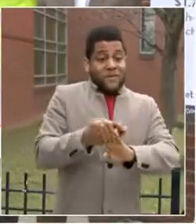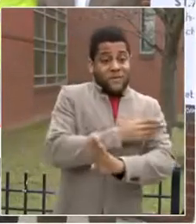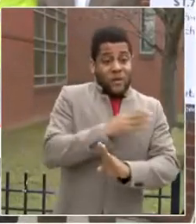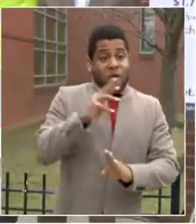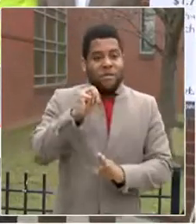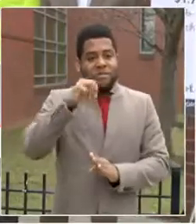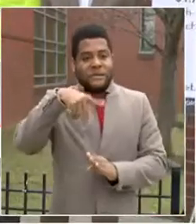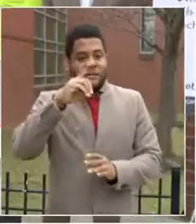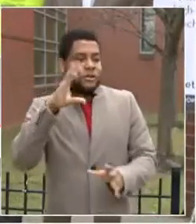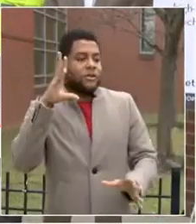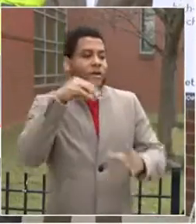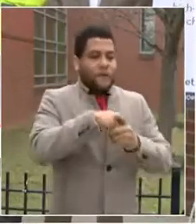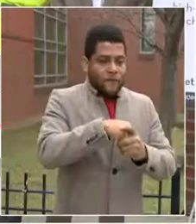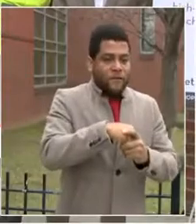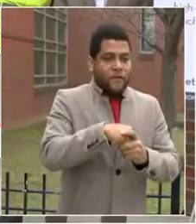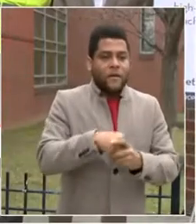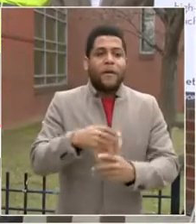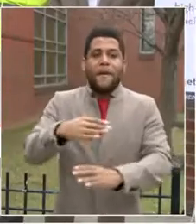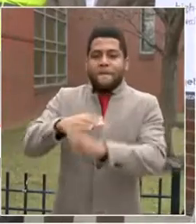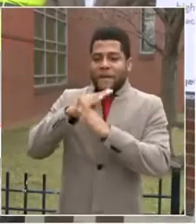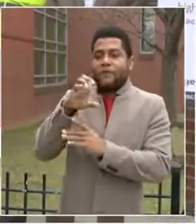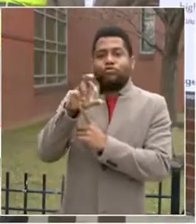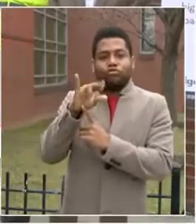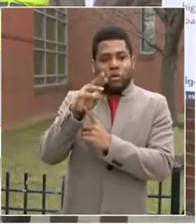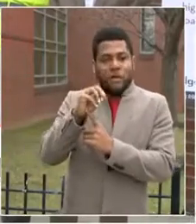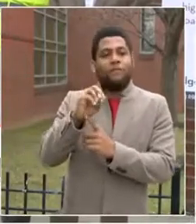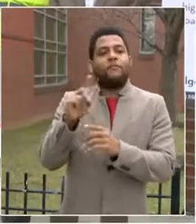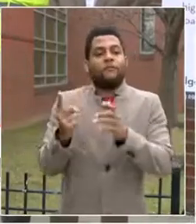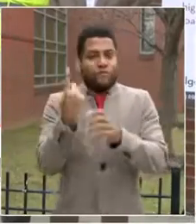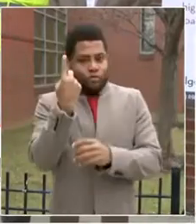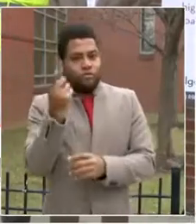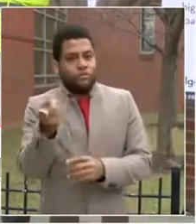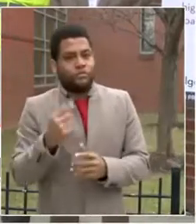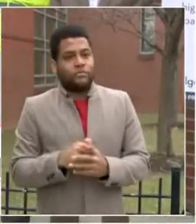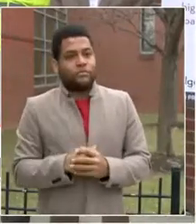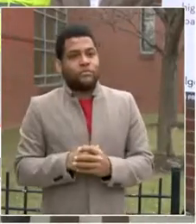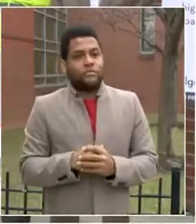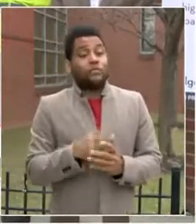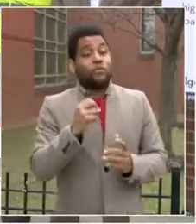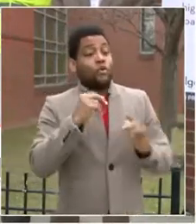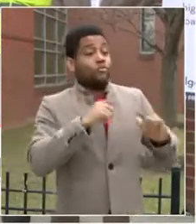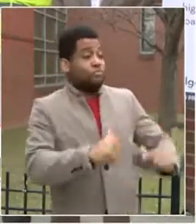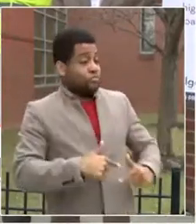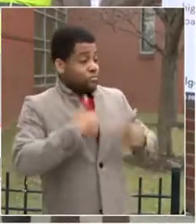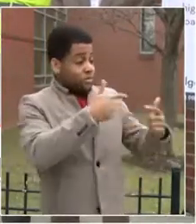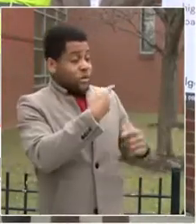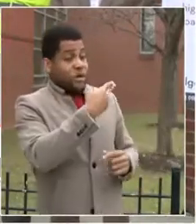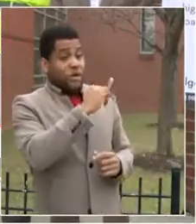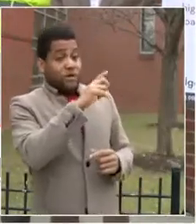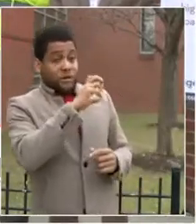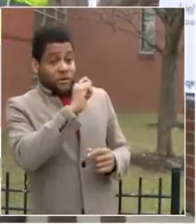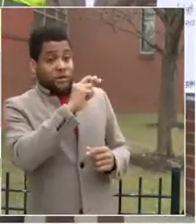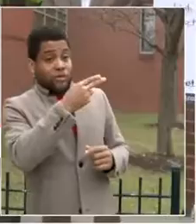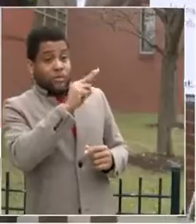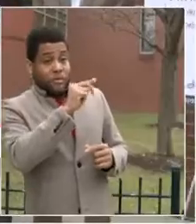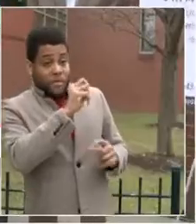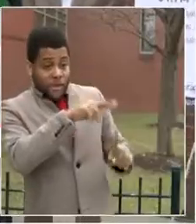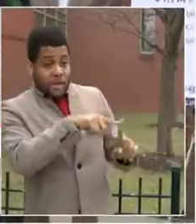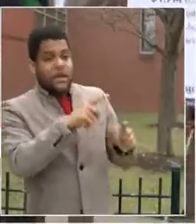involved. So with that, I'm going to turn to Director Harley Harper, followed by Director Delano Hunter.